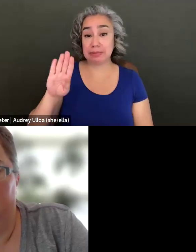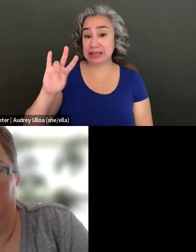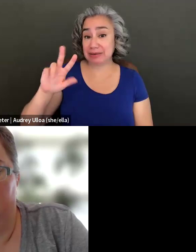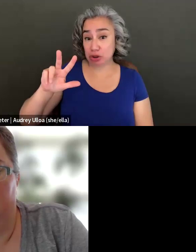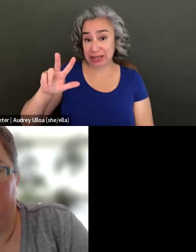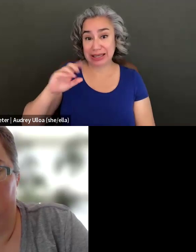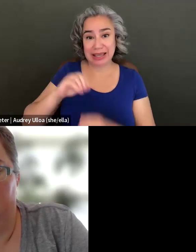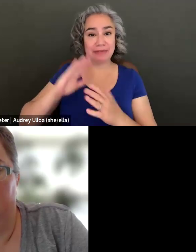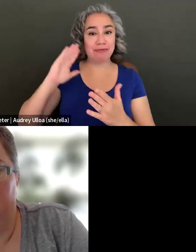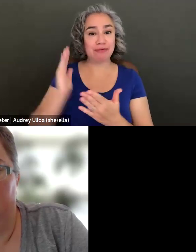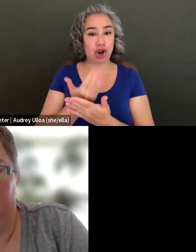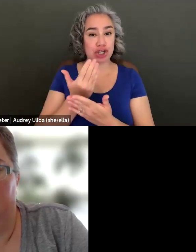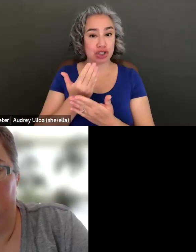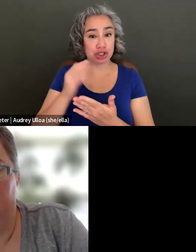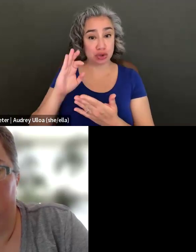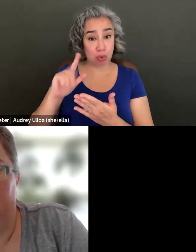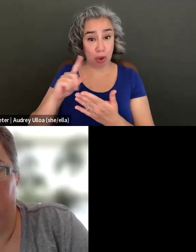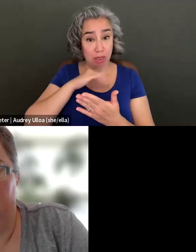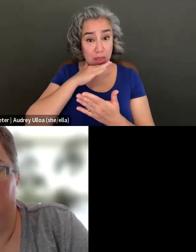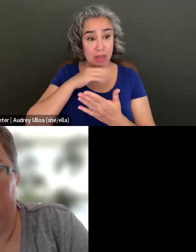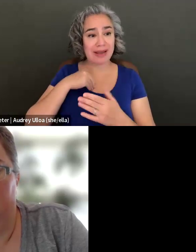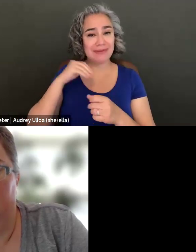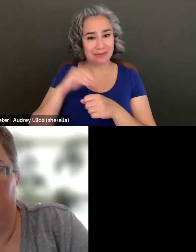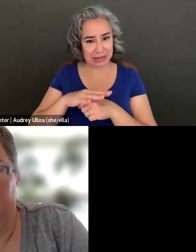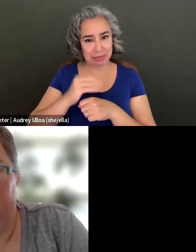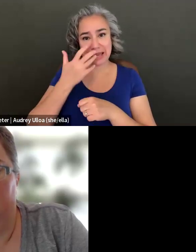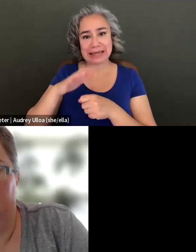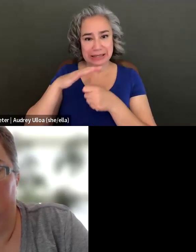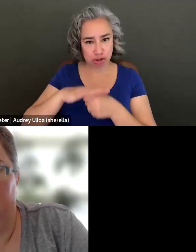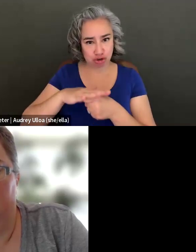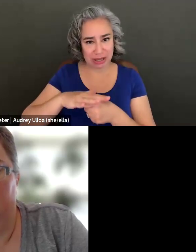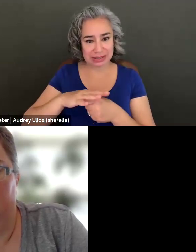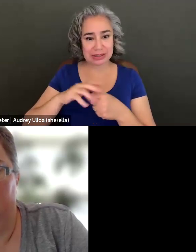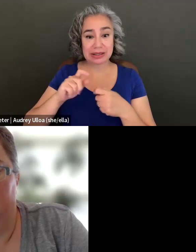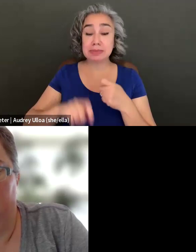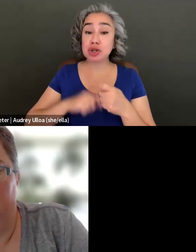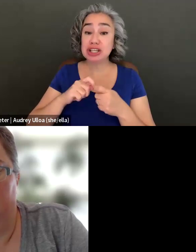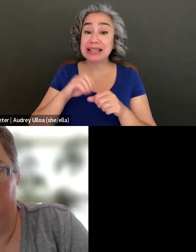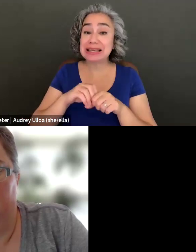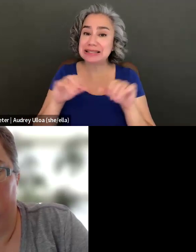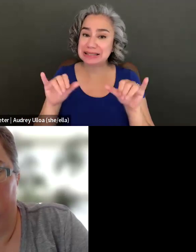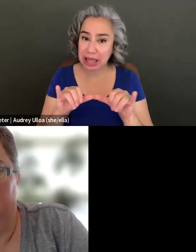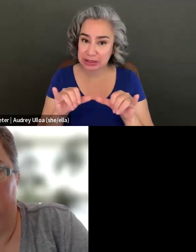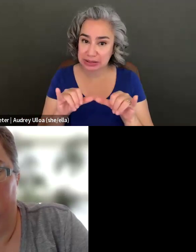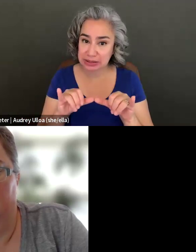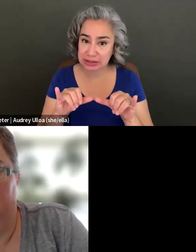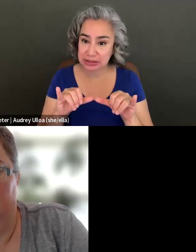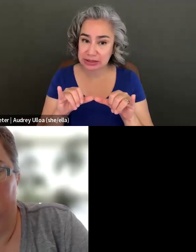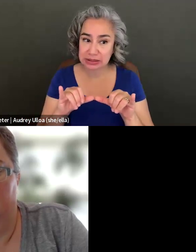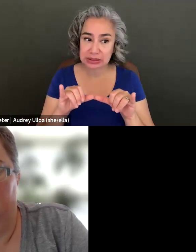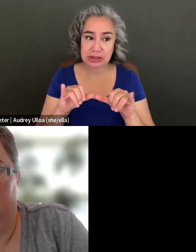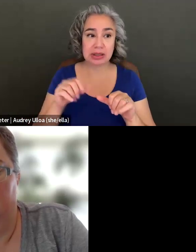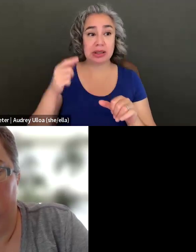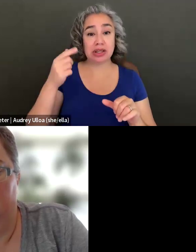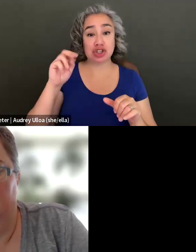in fresh soil was affected by heat stress, particularly in its size. So here we have the genotypes along the